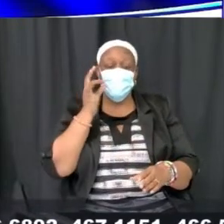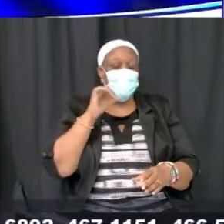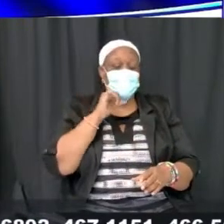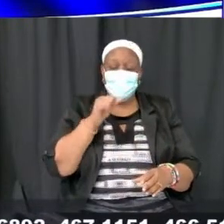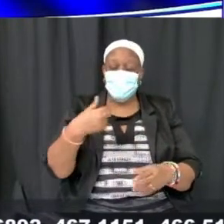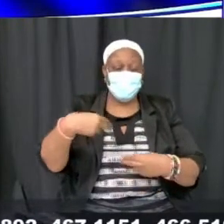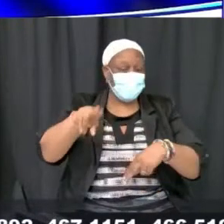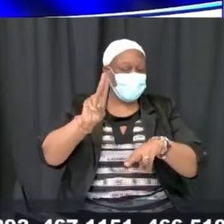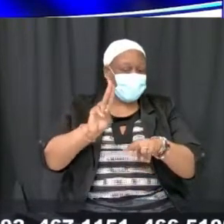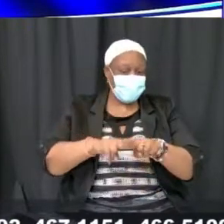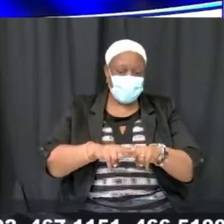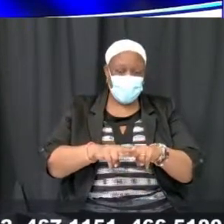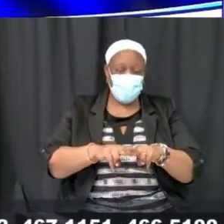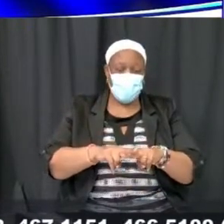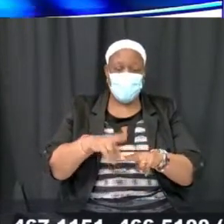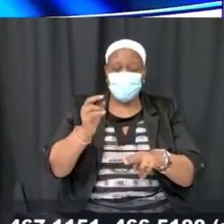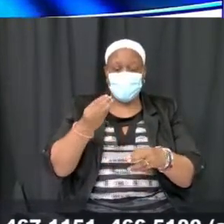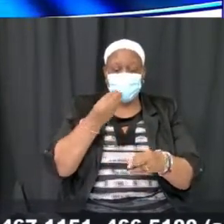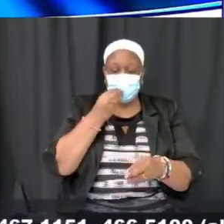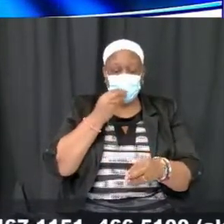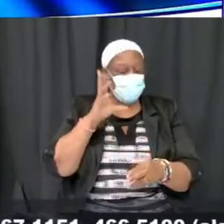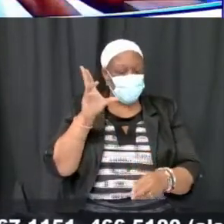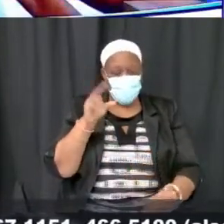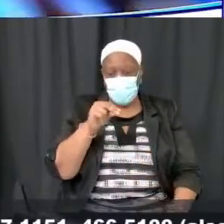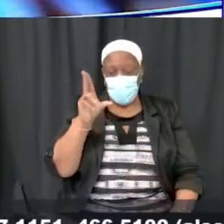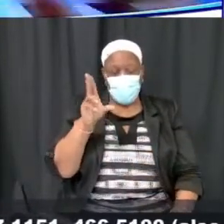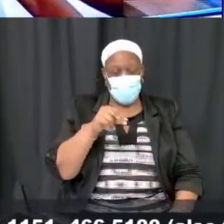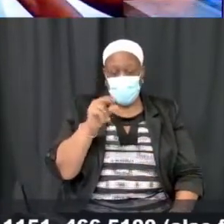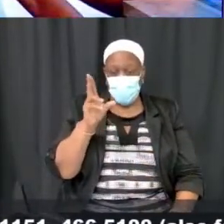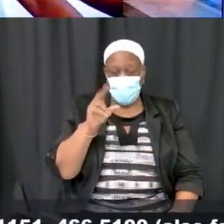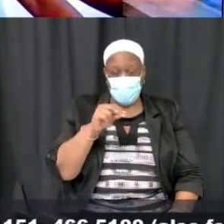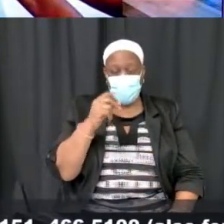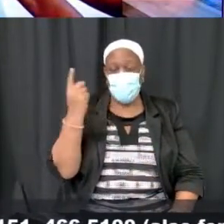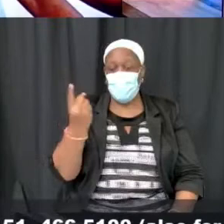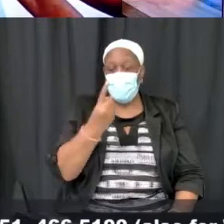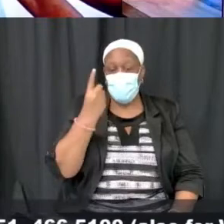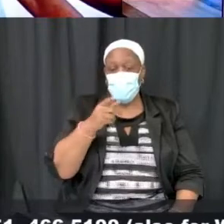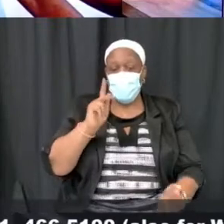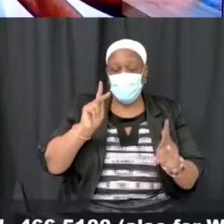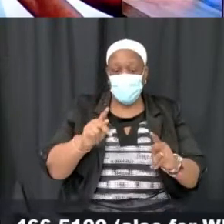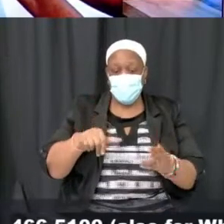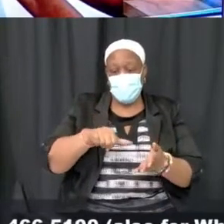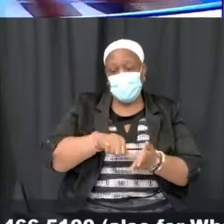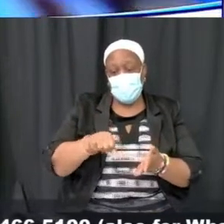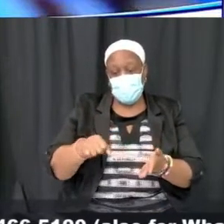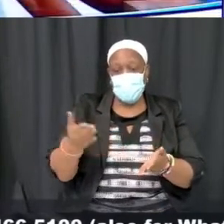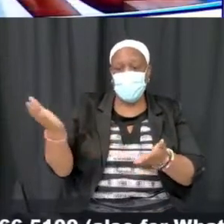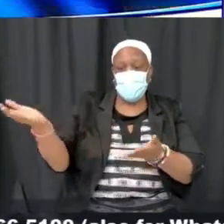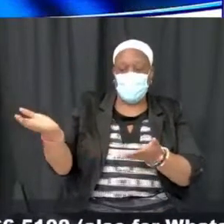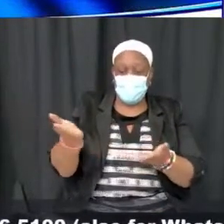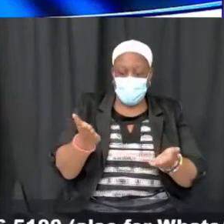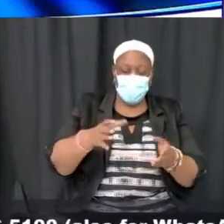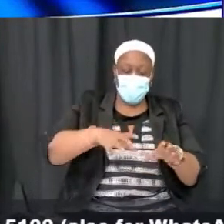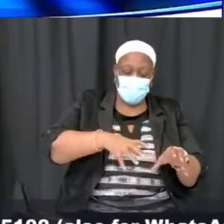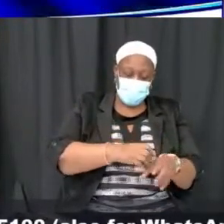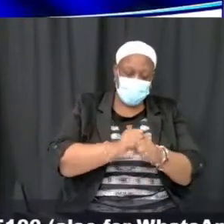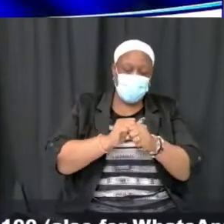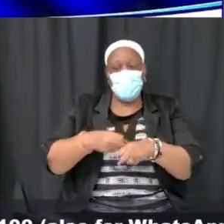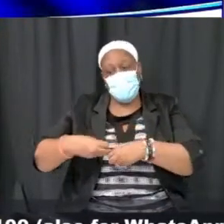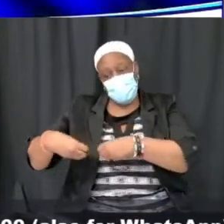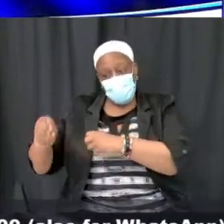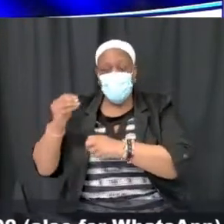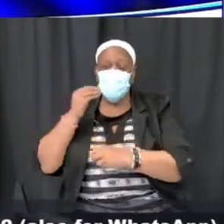However, restaurants may only provide takeout or delivery service. No in-dining will be